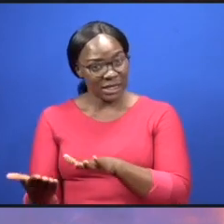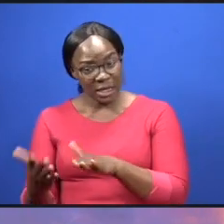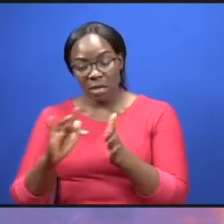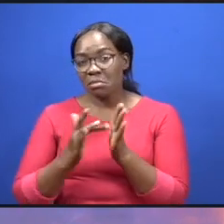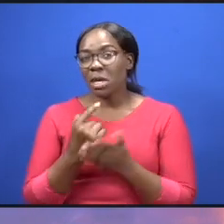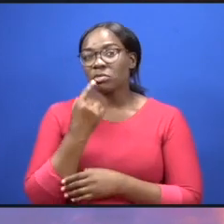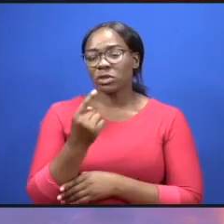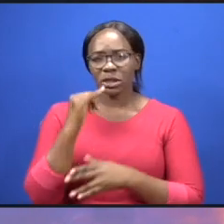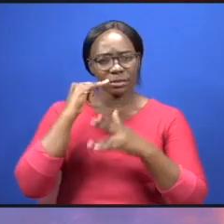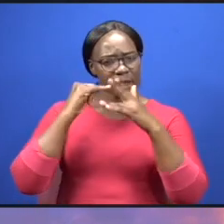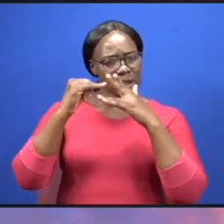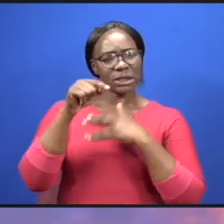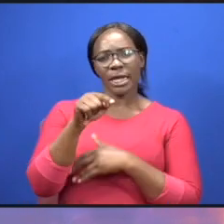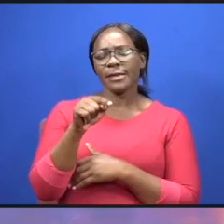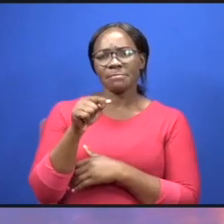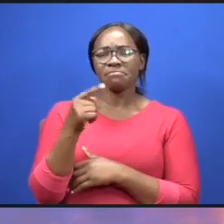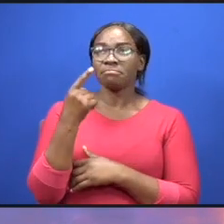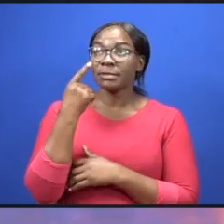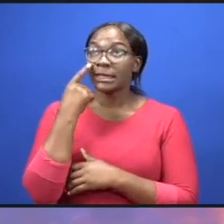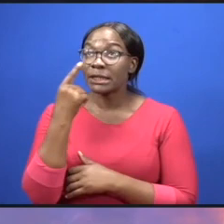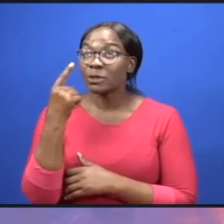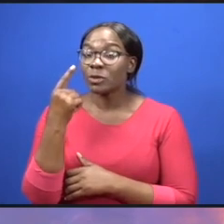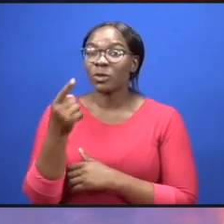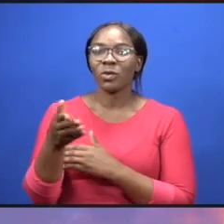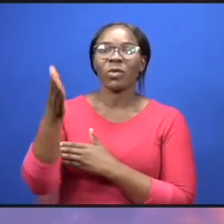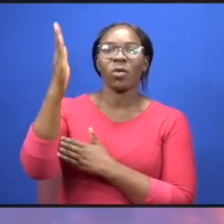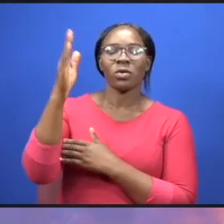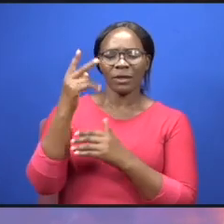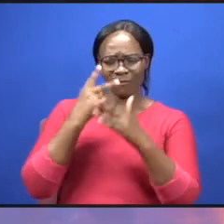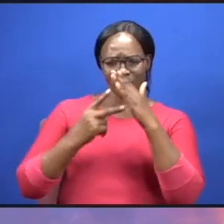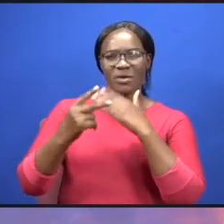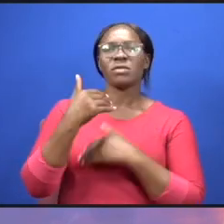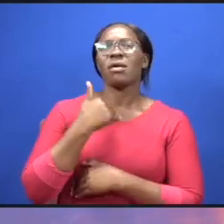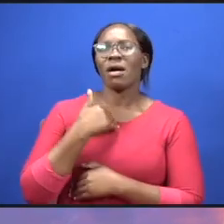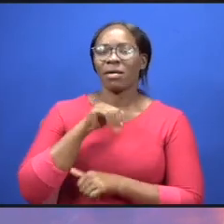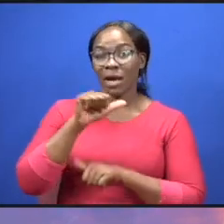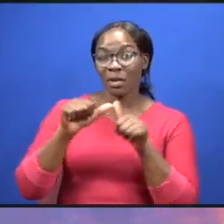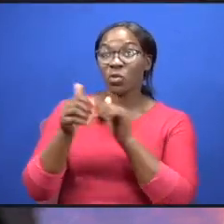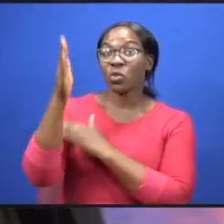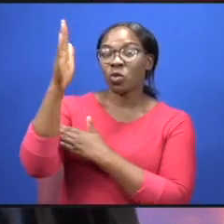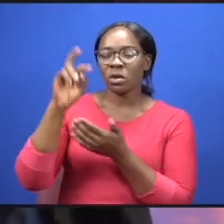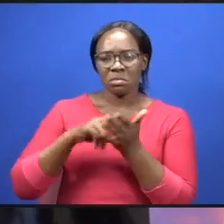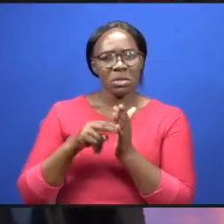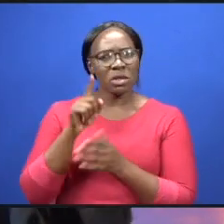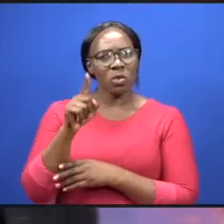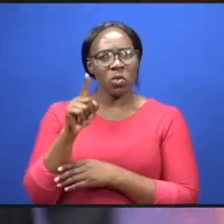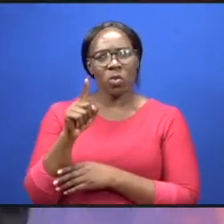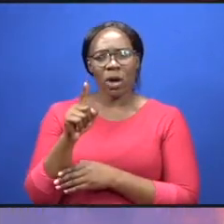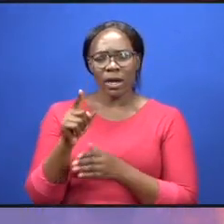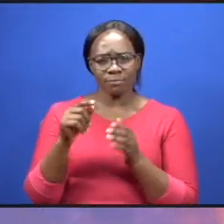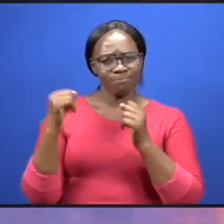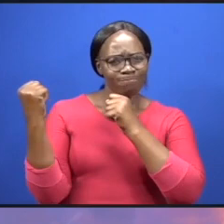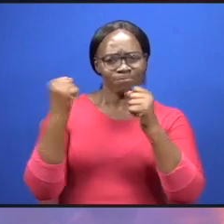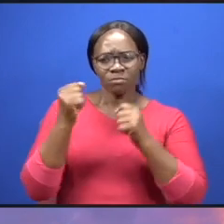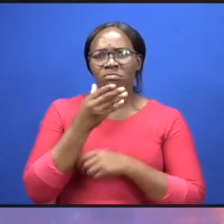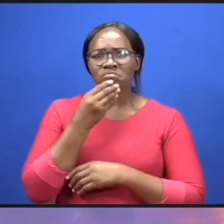Bible tells us that Isaiah caught a glimpse of God. He had a vision of God. One sovereign passed away, but there